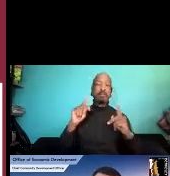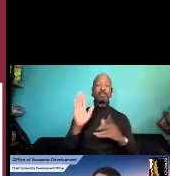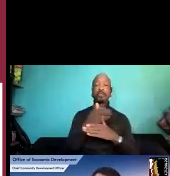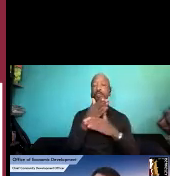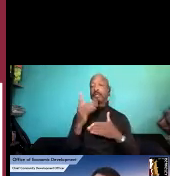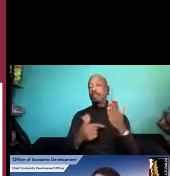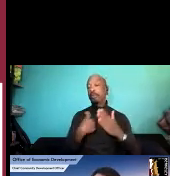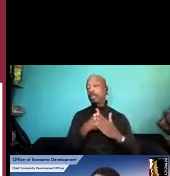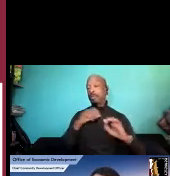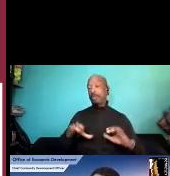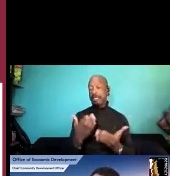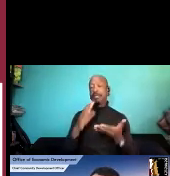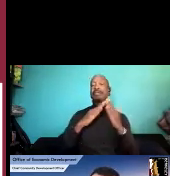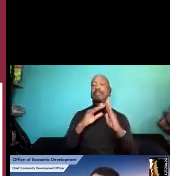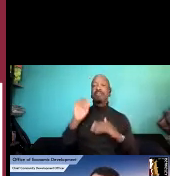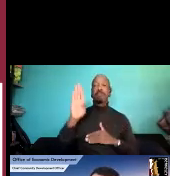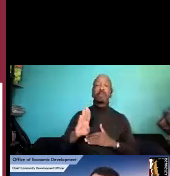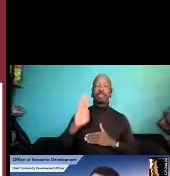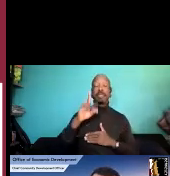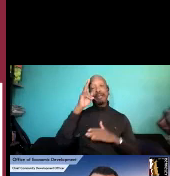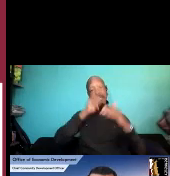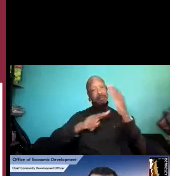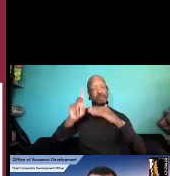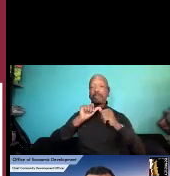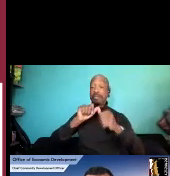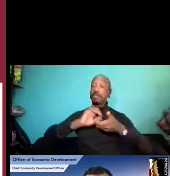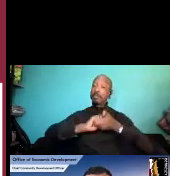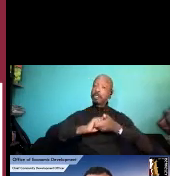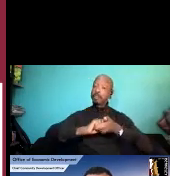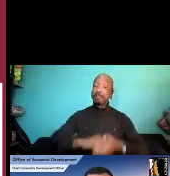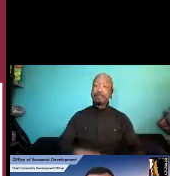city of Berkeley. And I look forward to continued partnership.